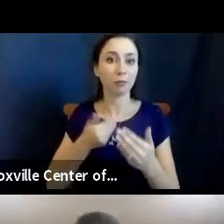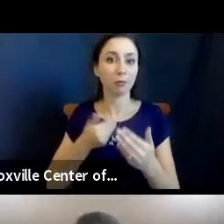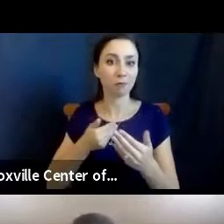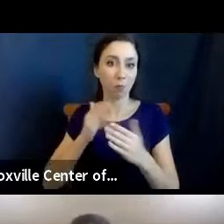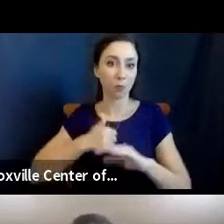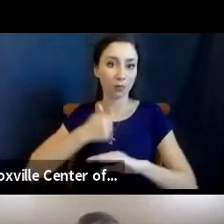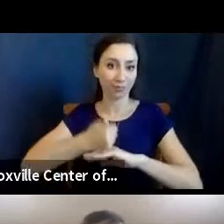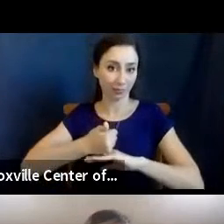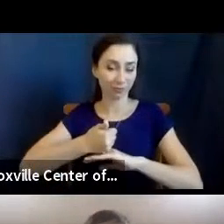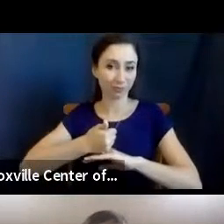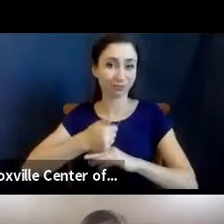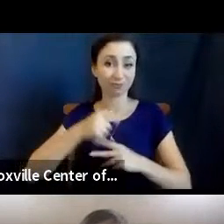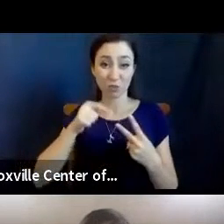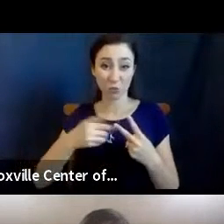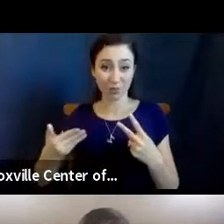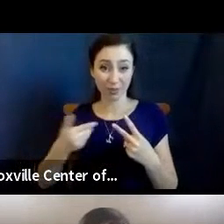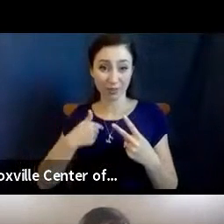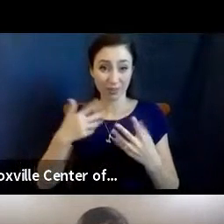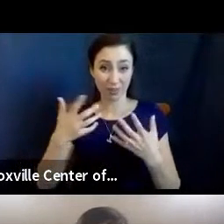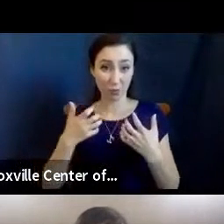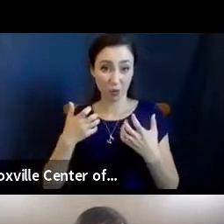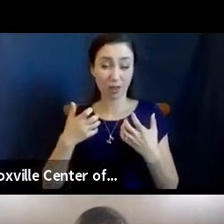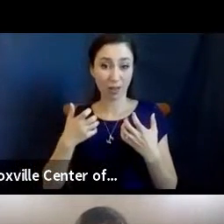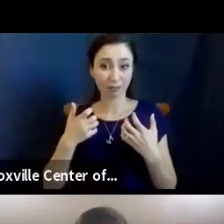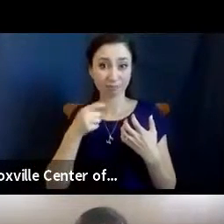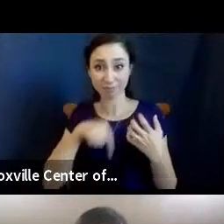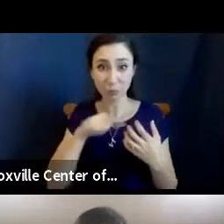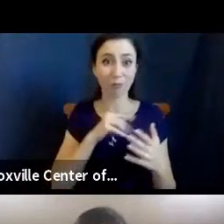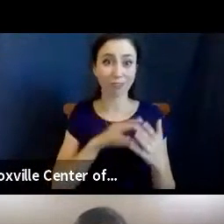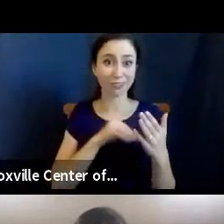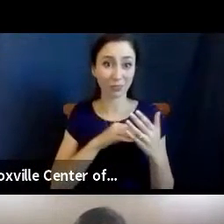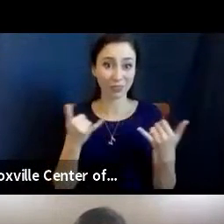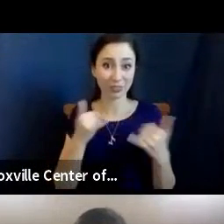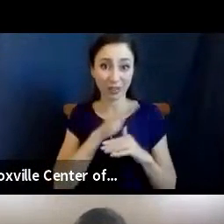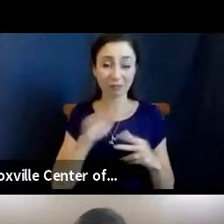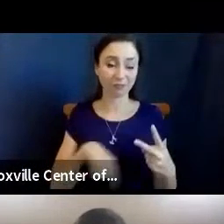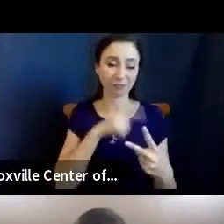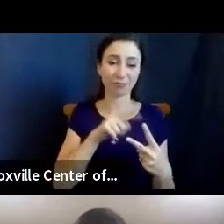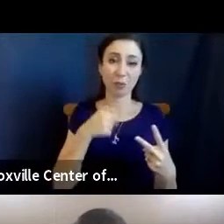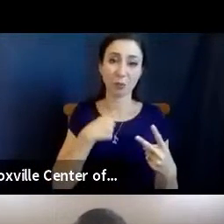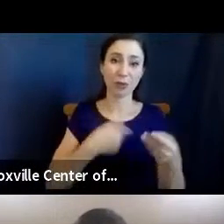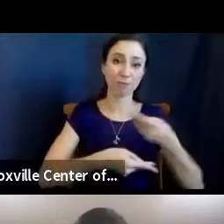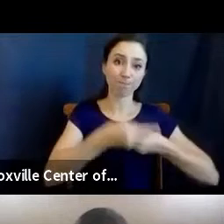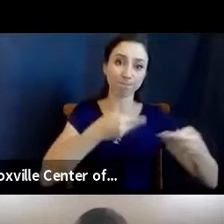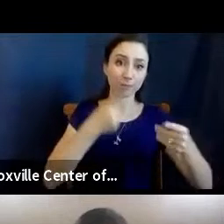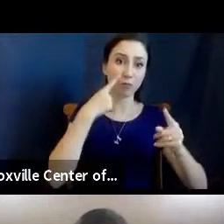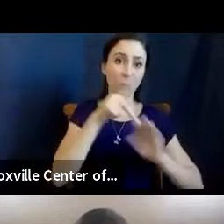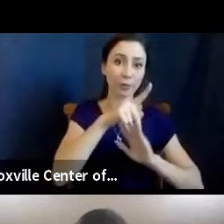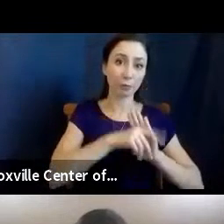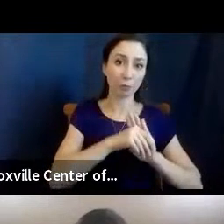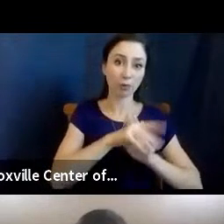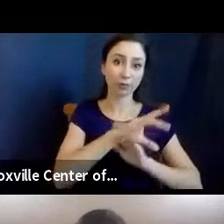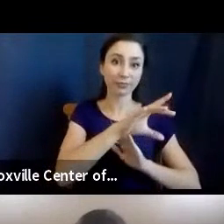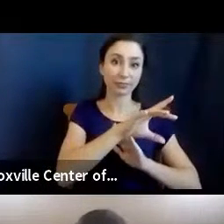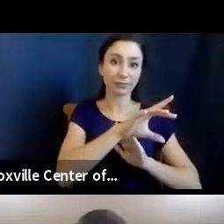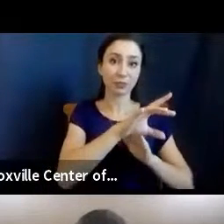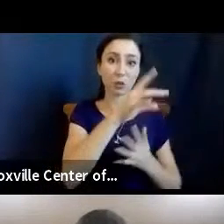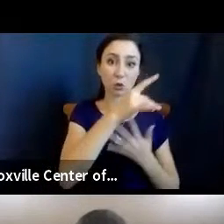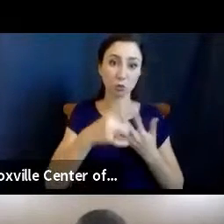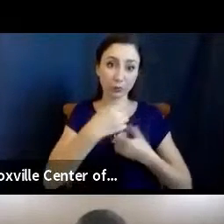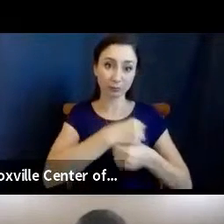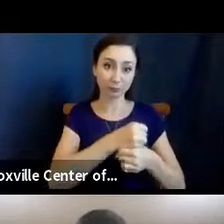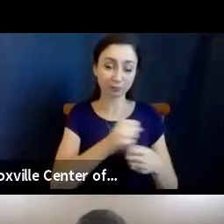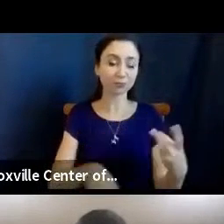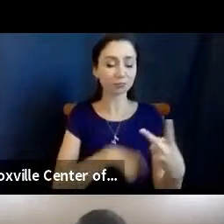And the two things I want to take away tonight are, one, that there are trade-offs from the policy choices that get made.